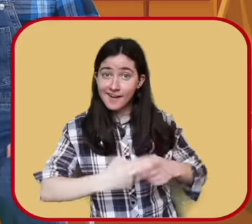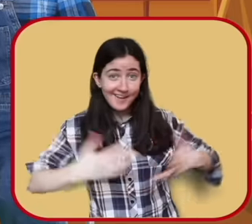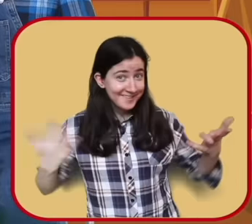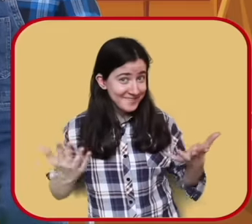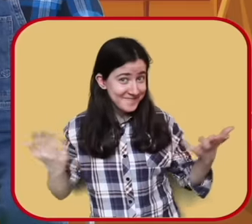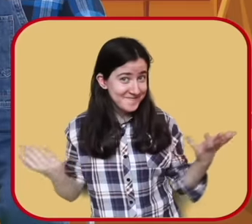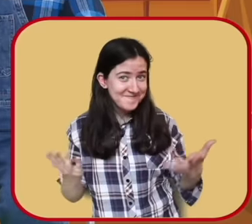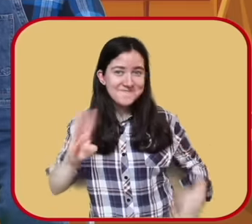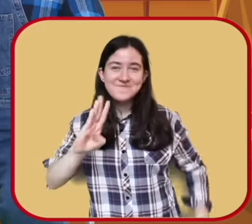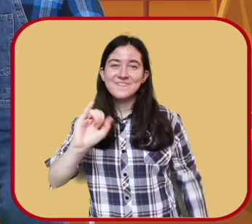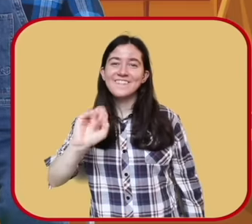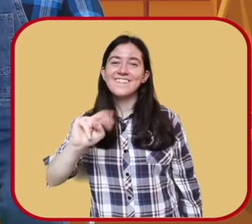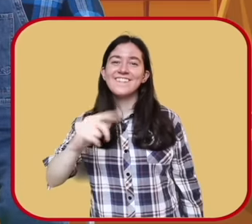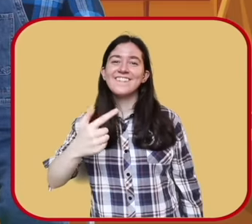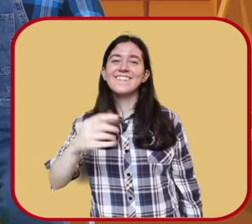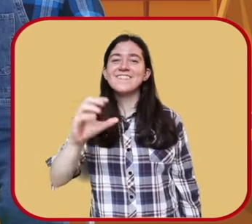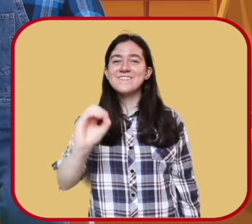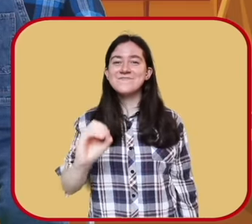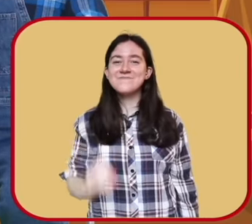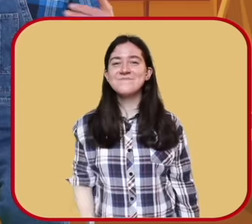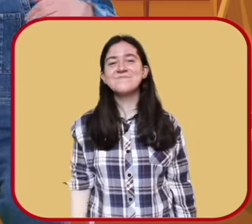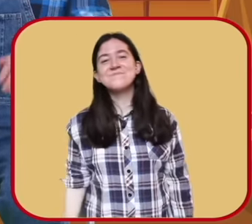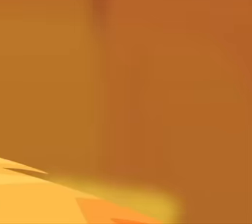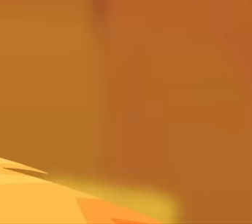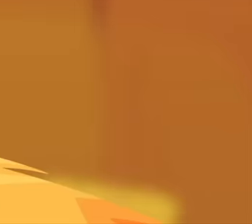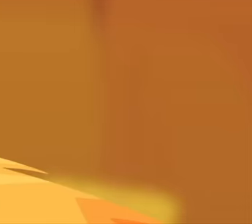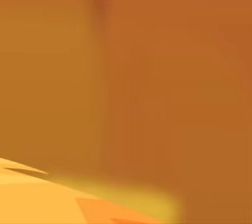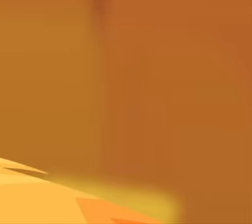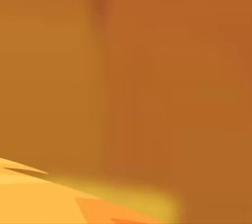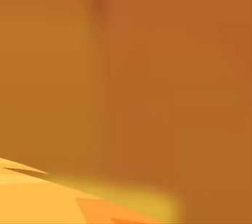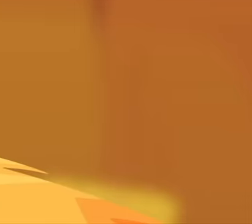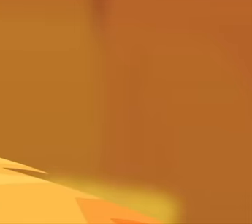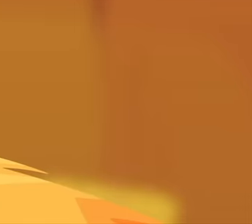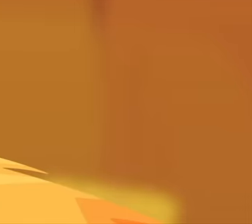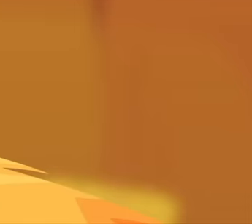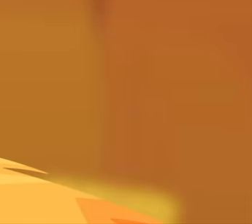B-I-N-G-O, and Bingo was his name. Oh,